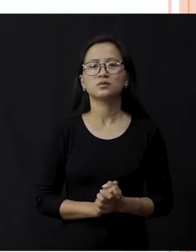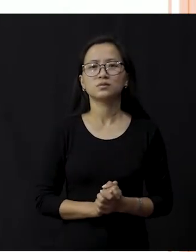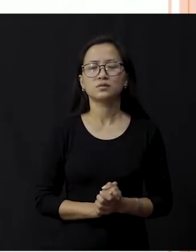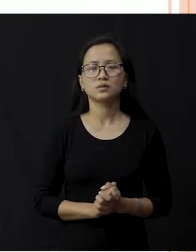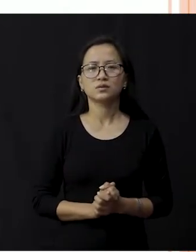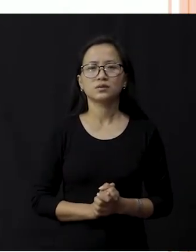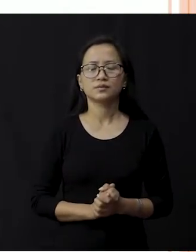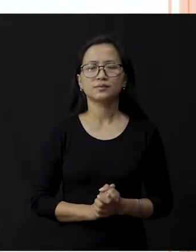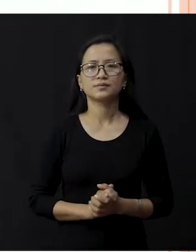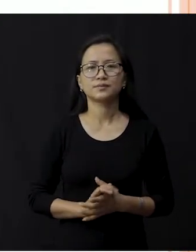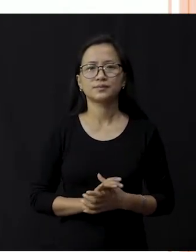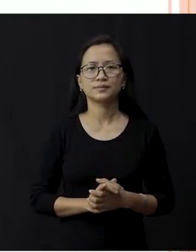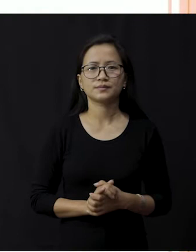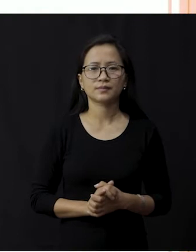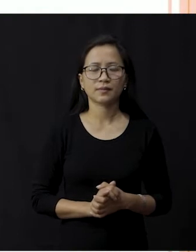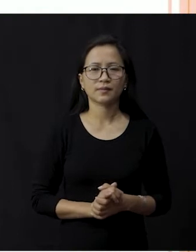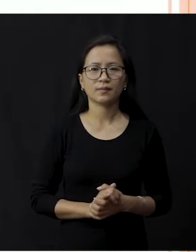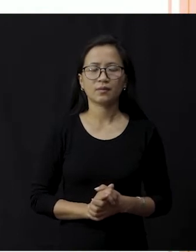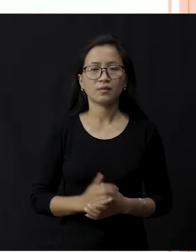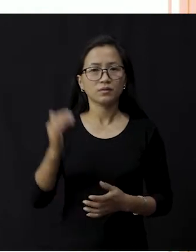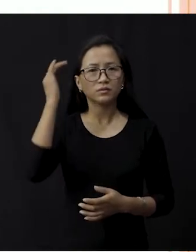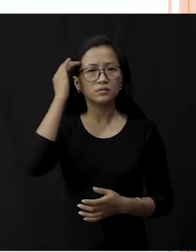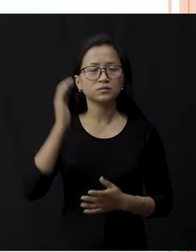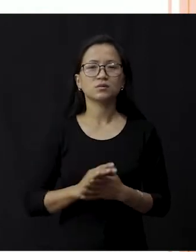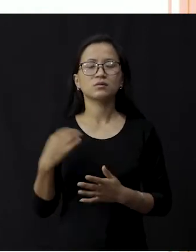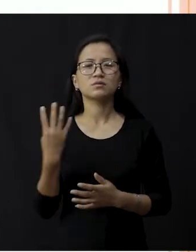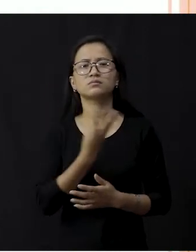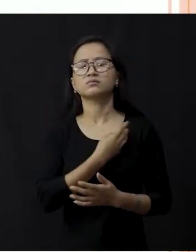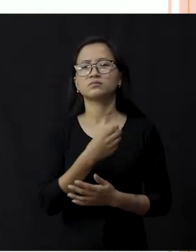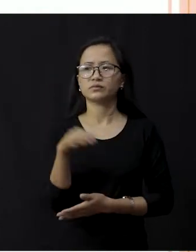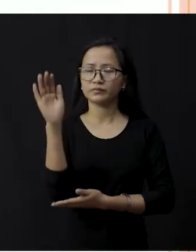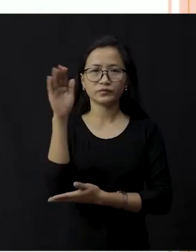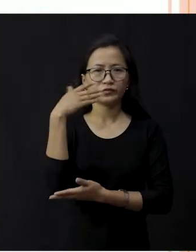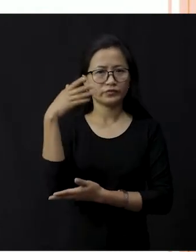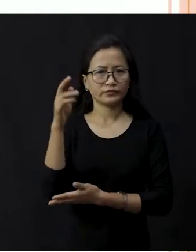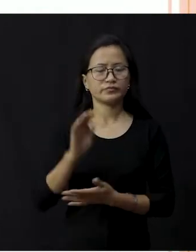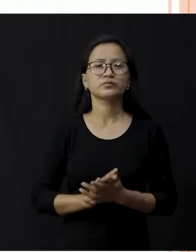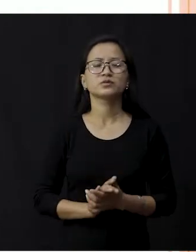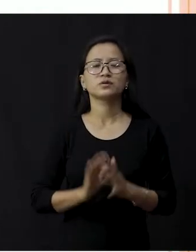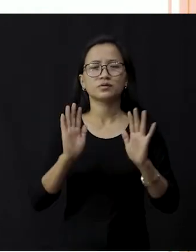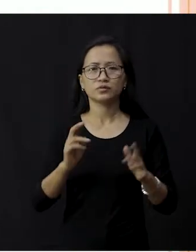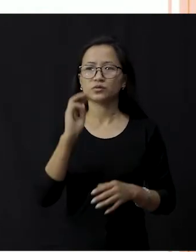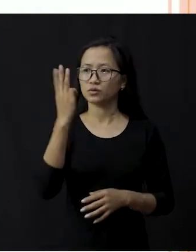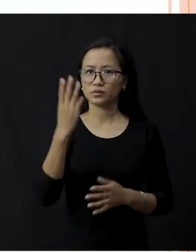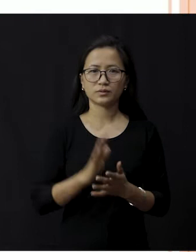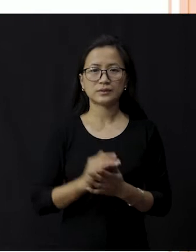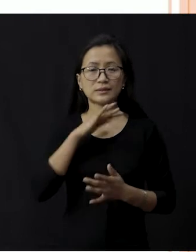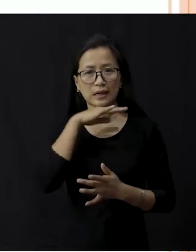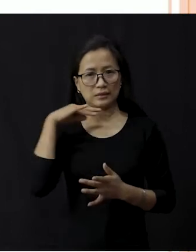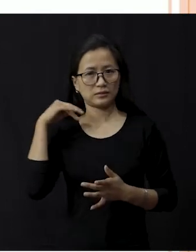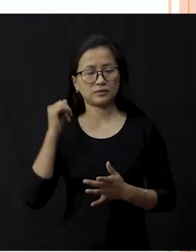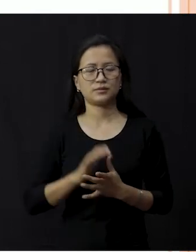observation power, right? So now you know that our national flag, we have tricolor, right?